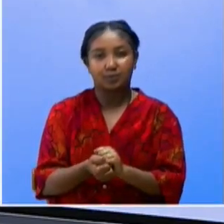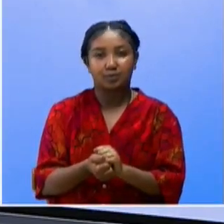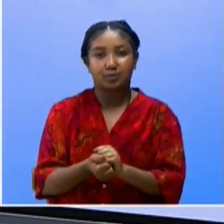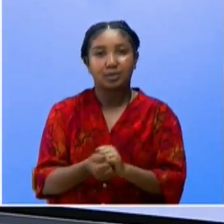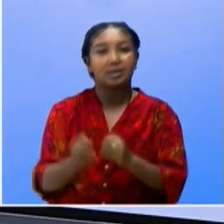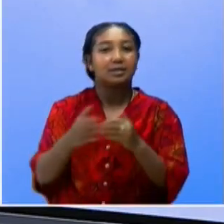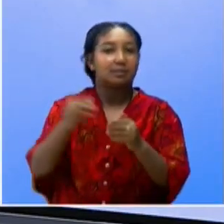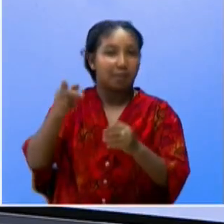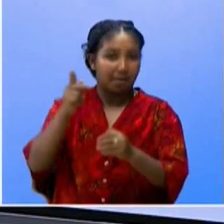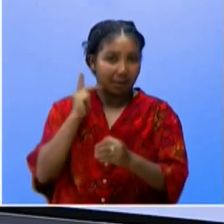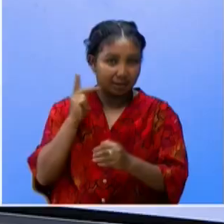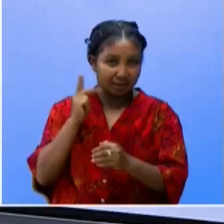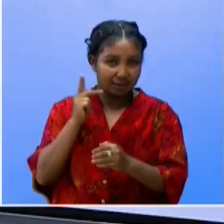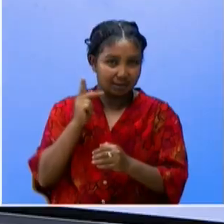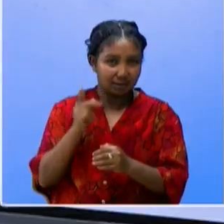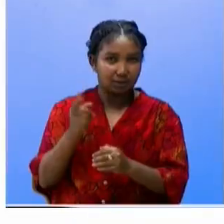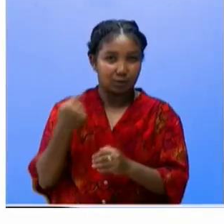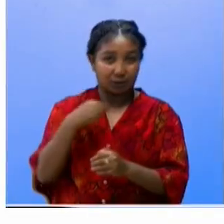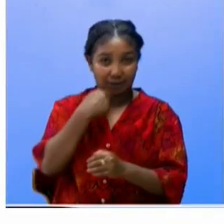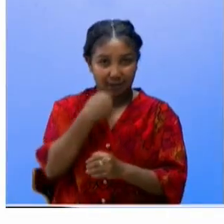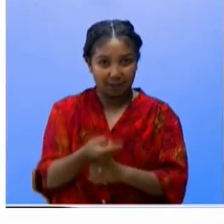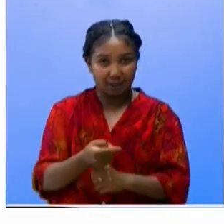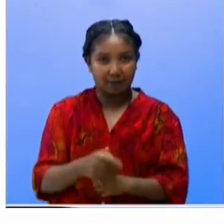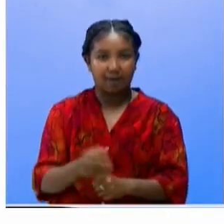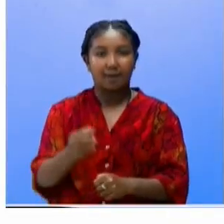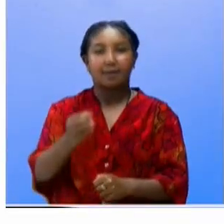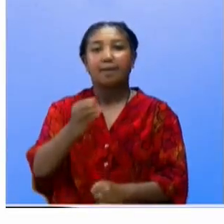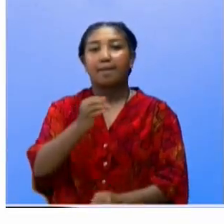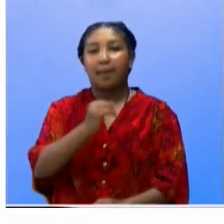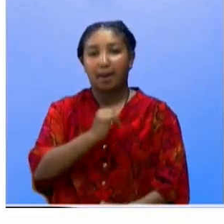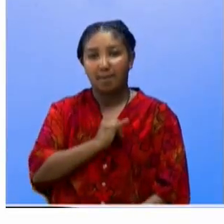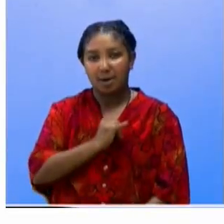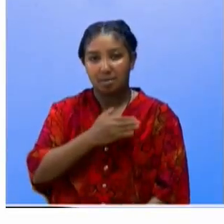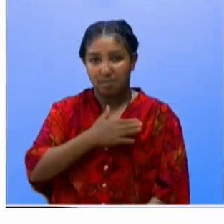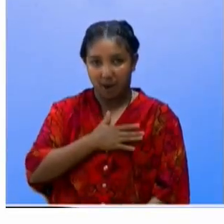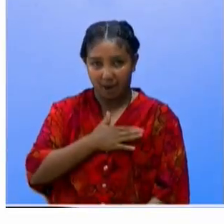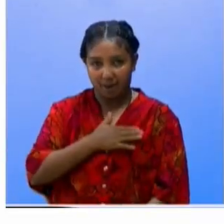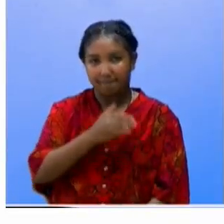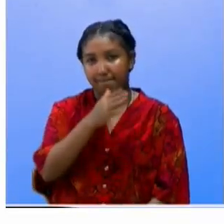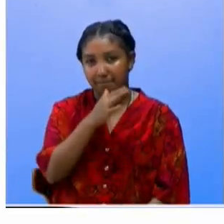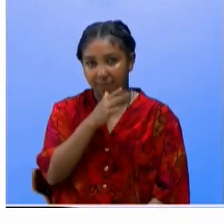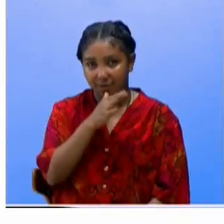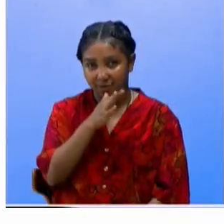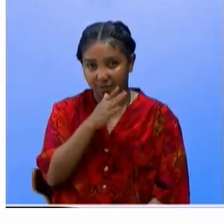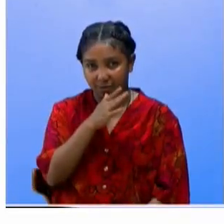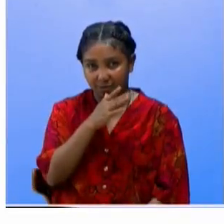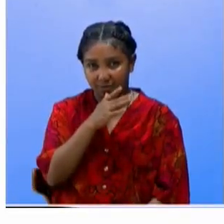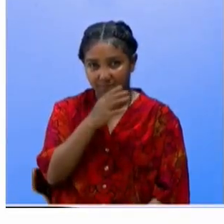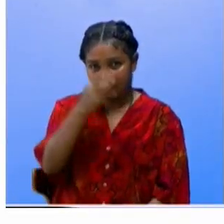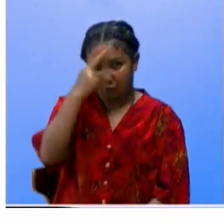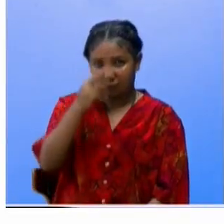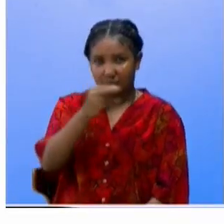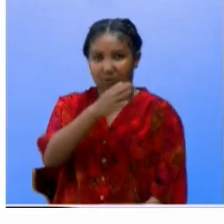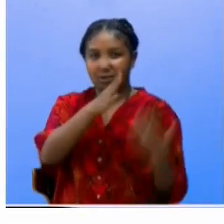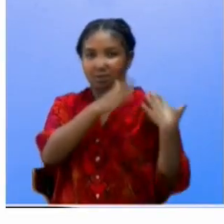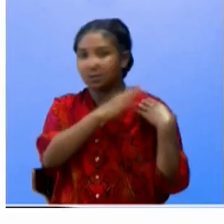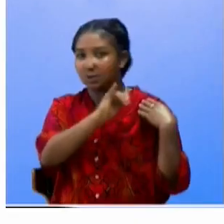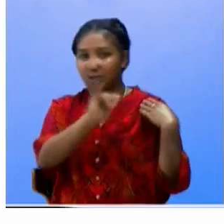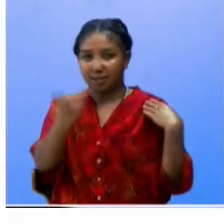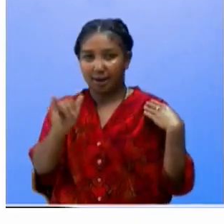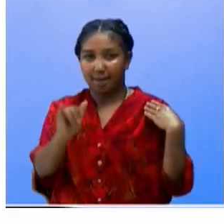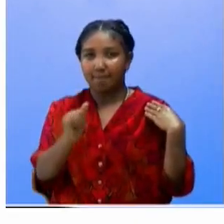simple past, we can say my mother, because we're using the same subject.